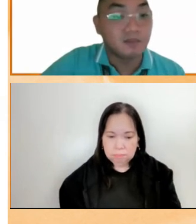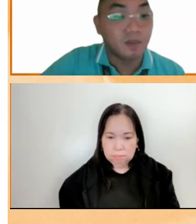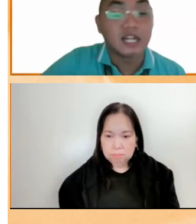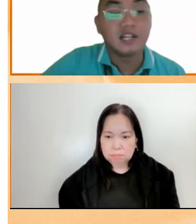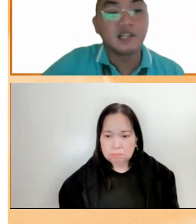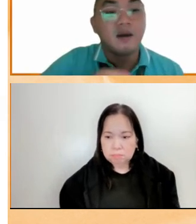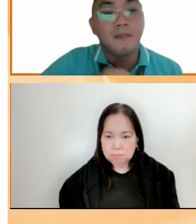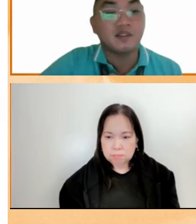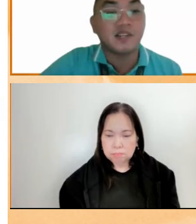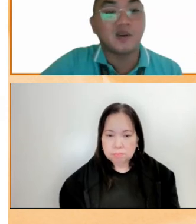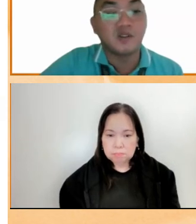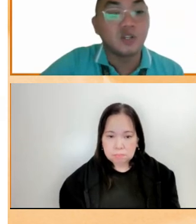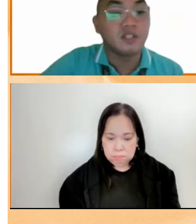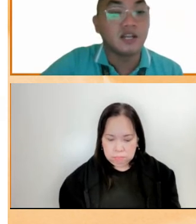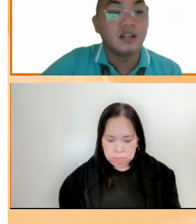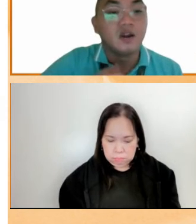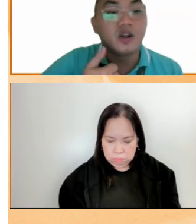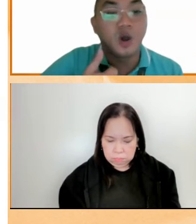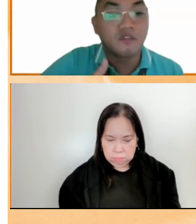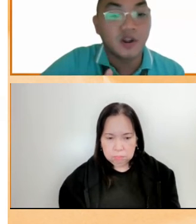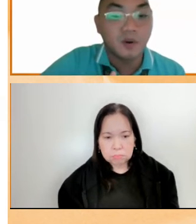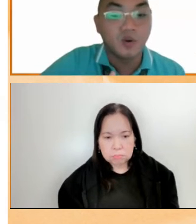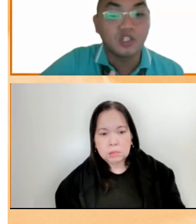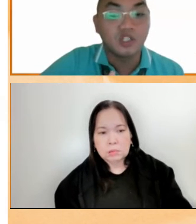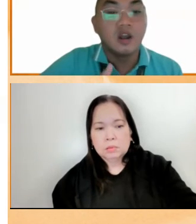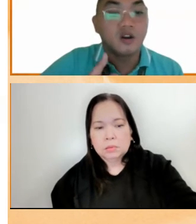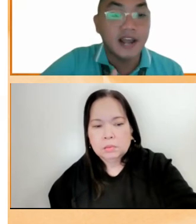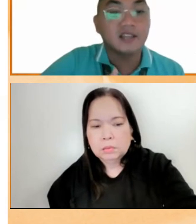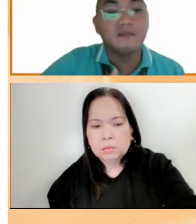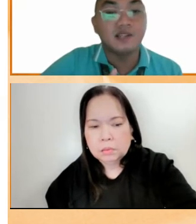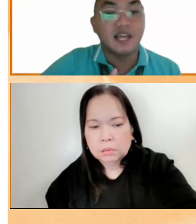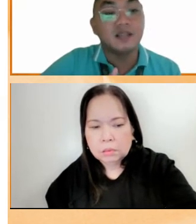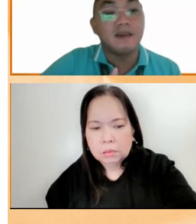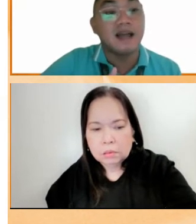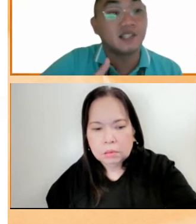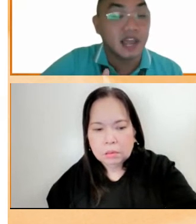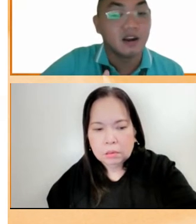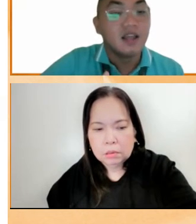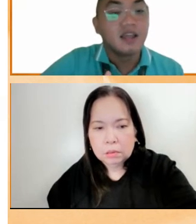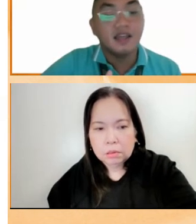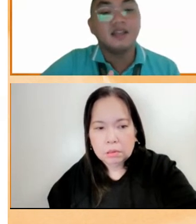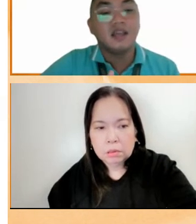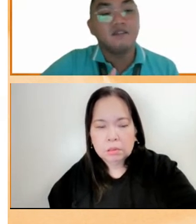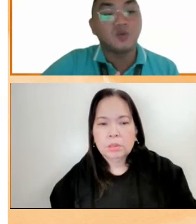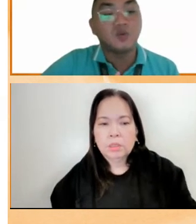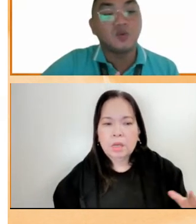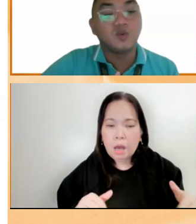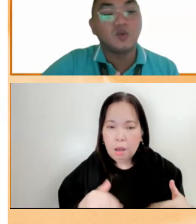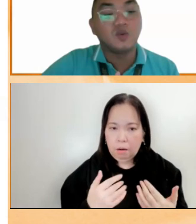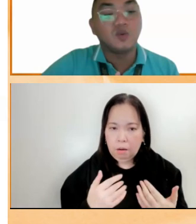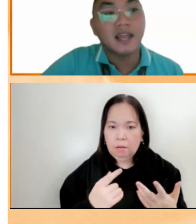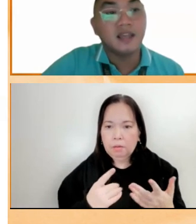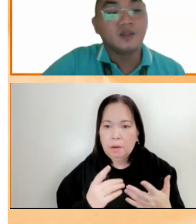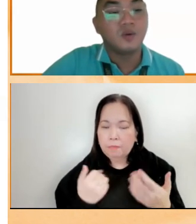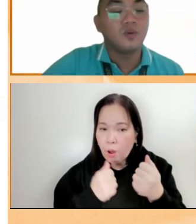different models, biopsychosocial model, recovery approach, right-based, and the balanced care. And eventually, we